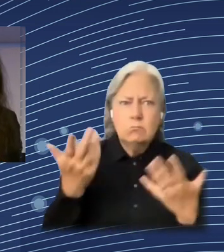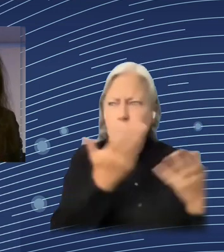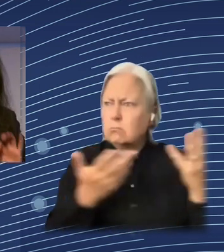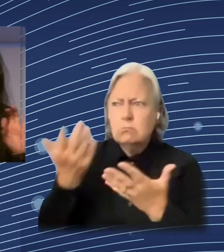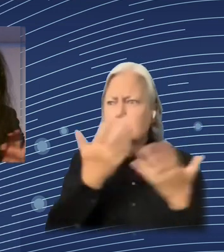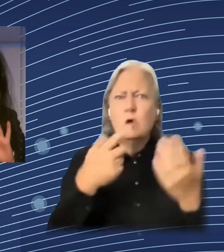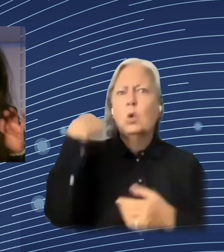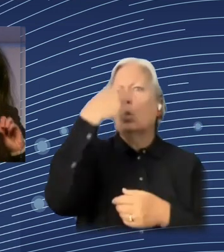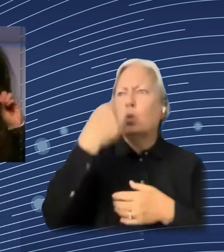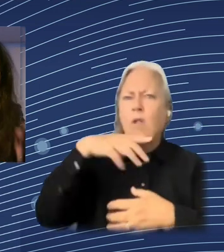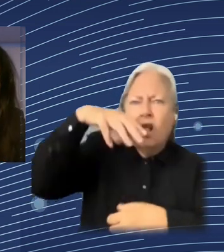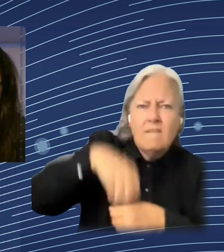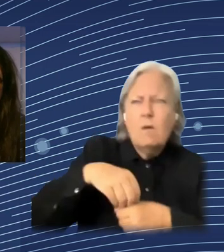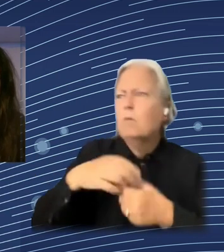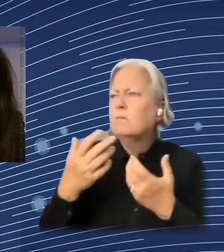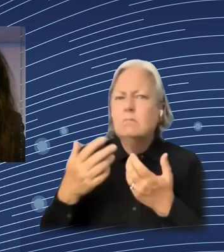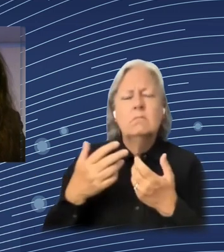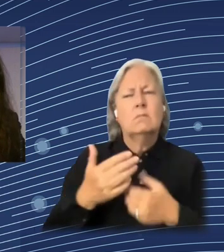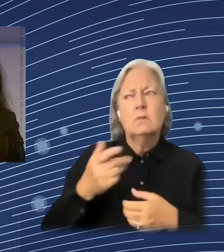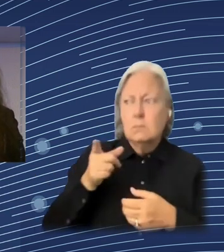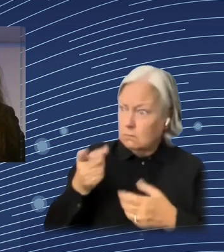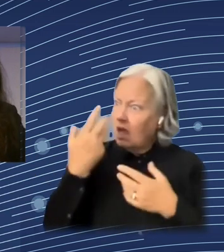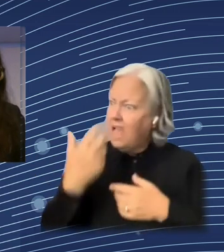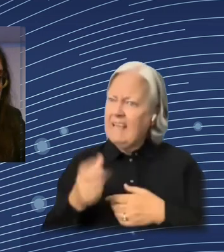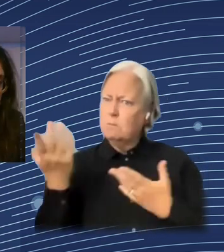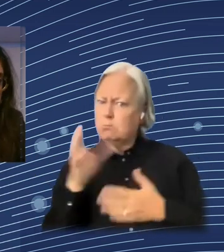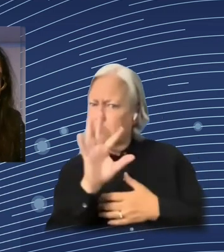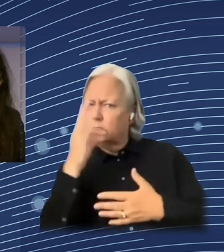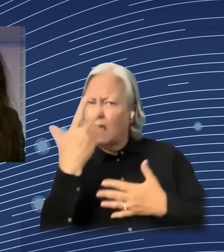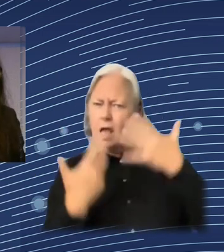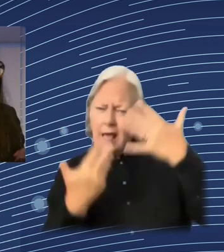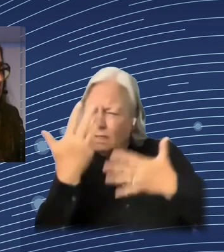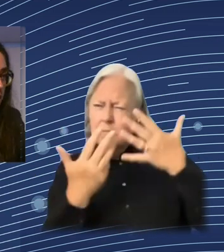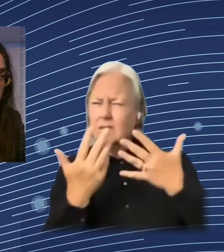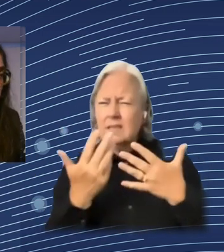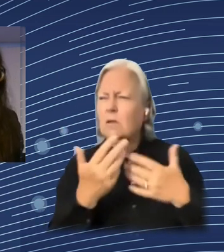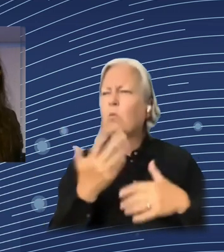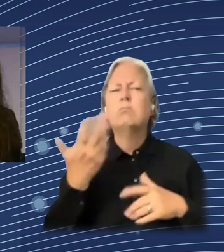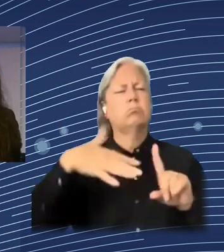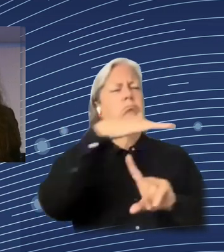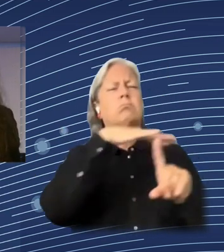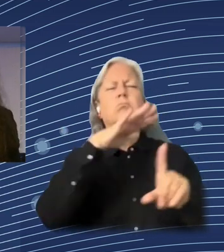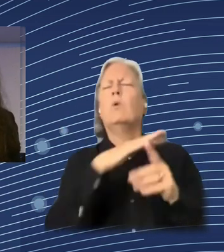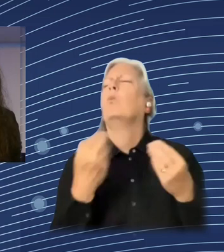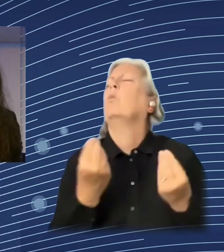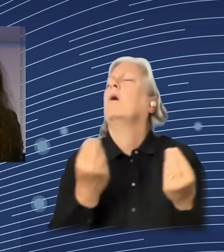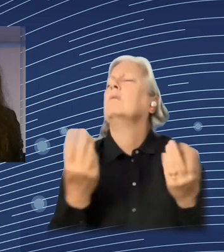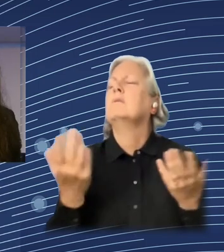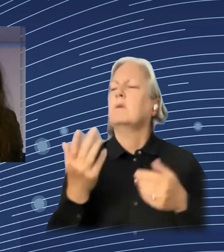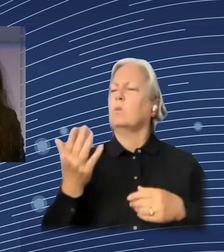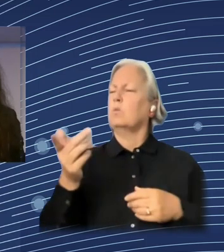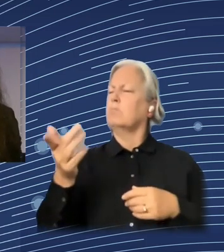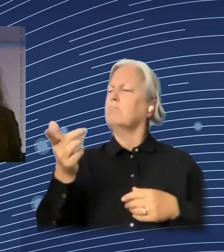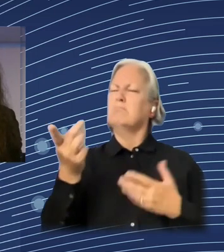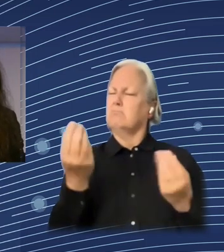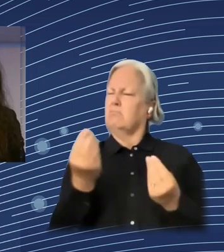taking the decision of applying an algorithm in this particular situation, in which context is operating, why are you using this system?